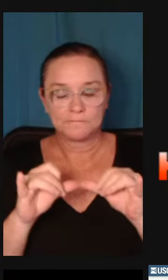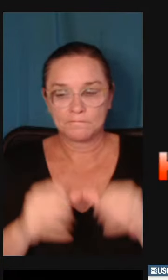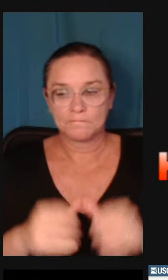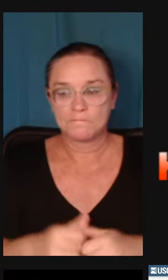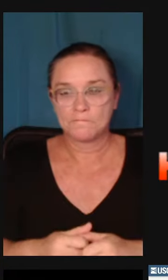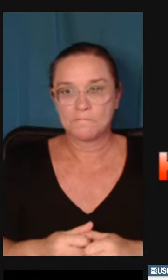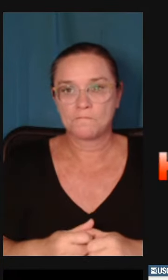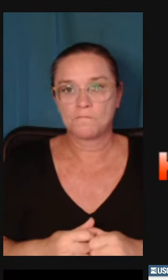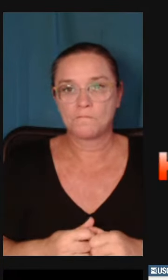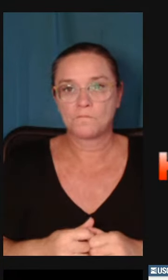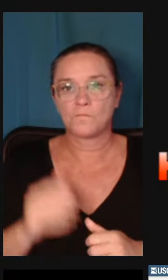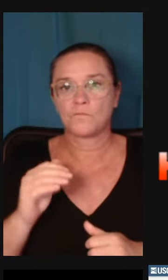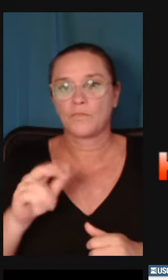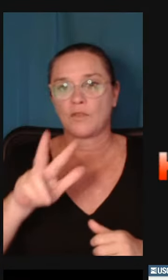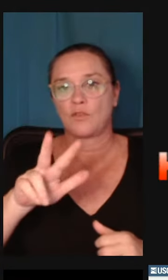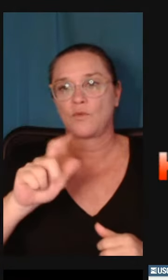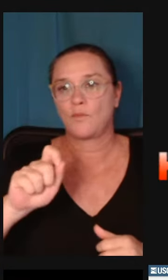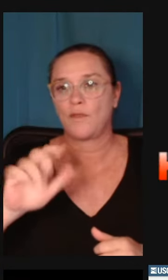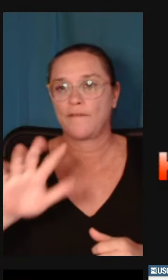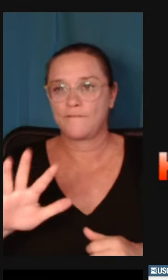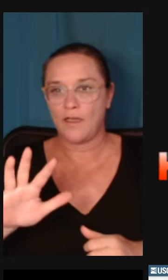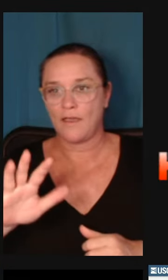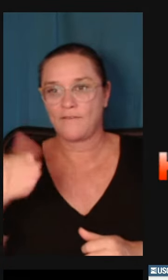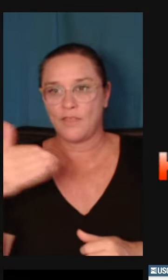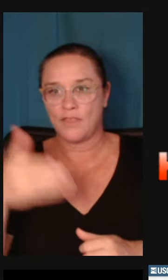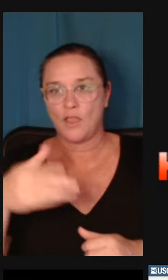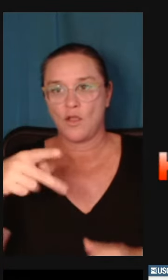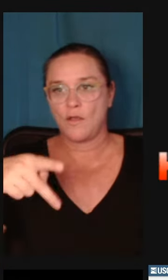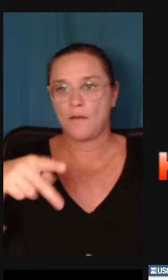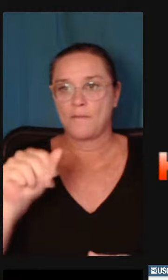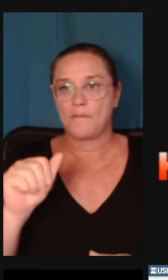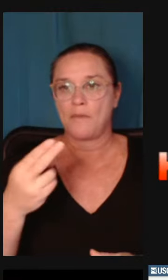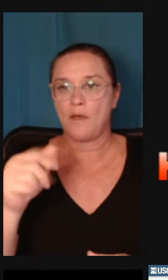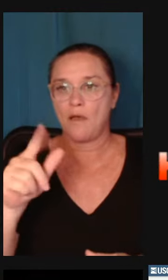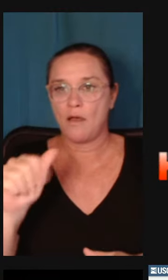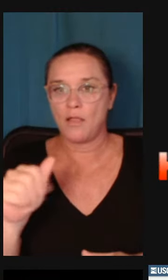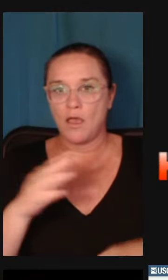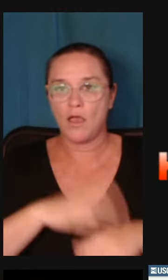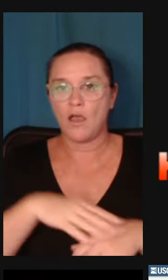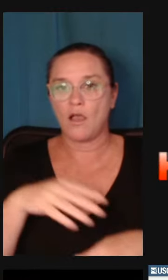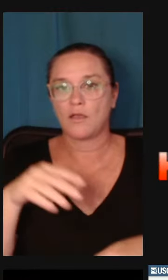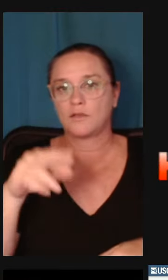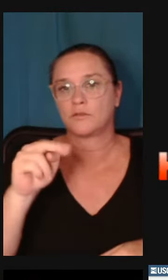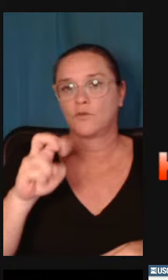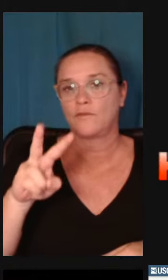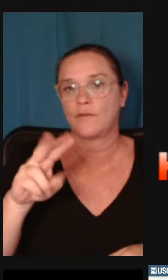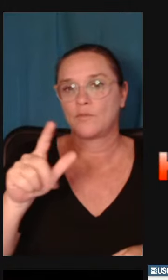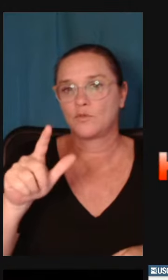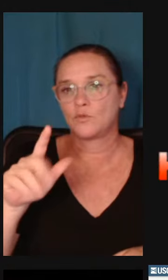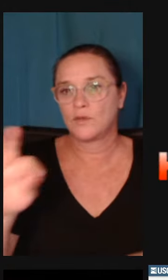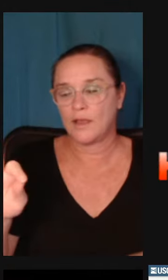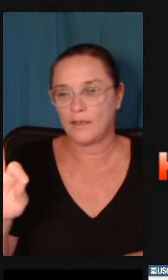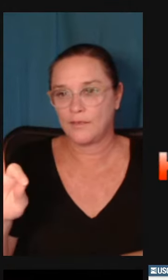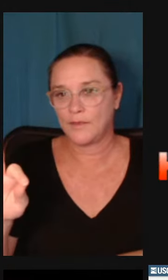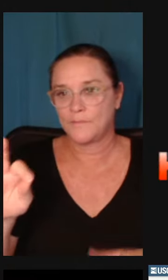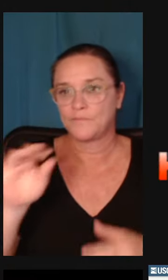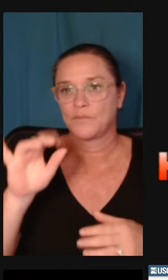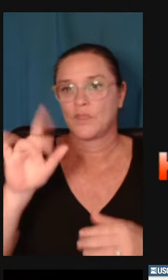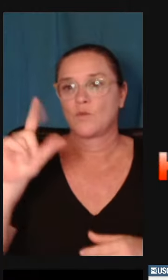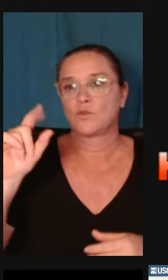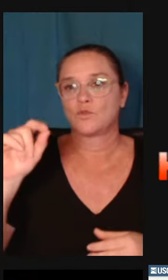Our 3.5 in Pahala on the 29th, 20 miles down